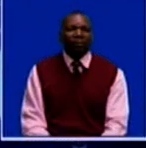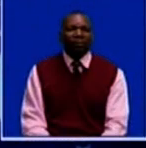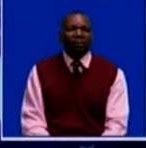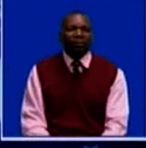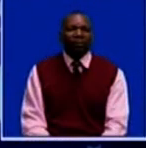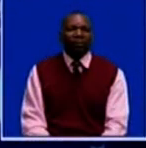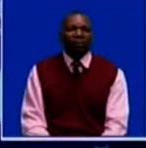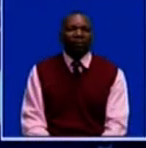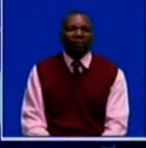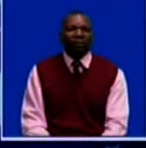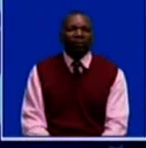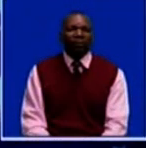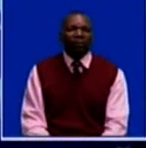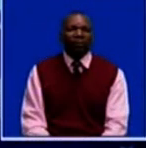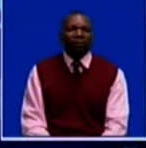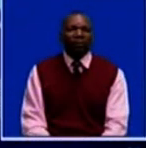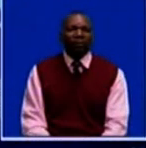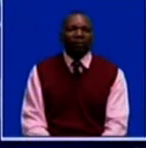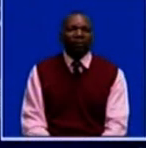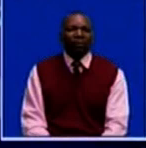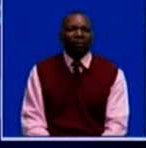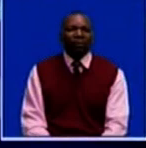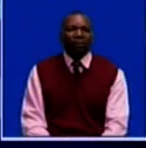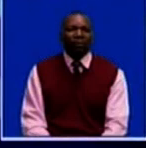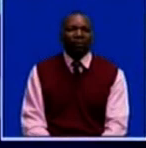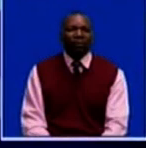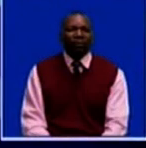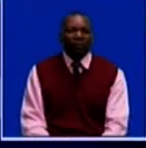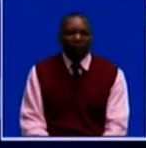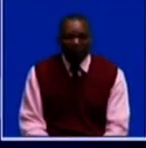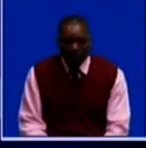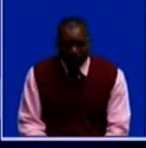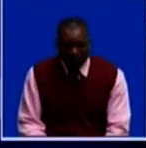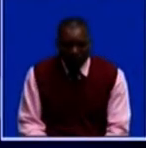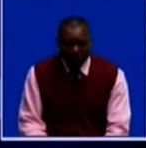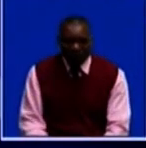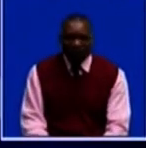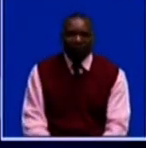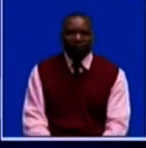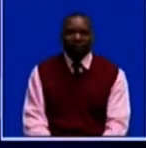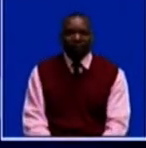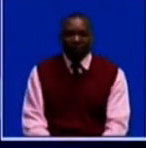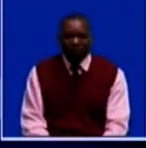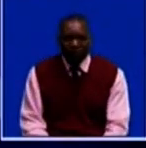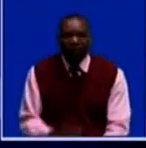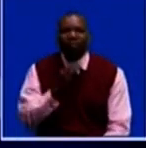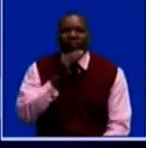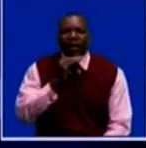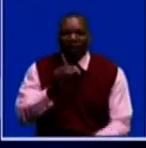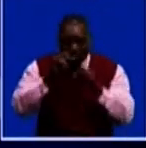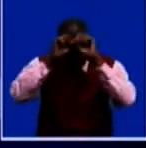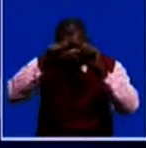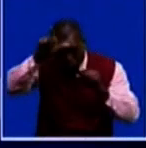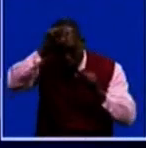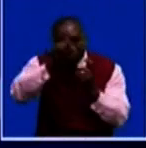And now the news in detail. President Edgar Lungu has challenged men